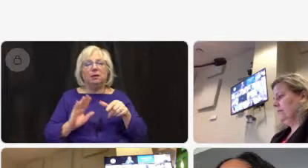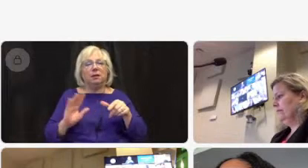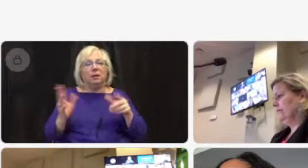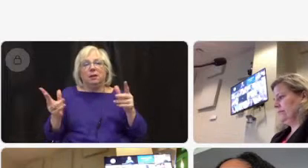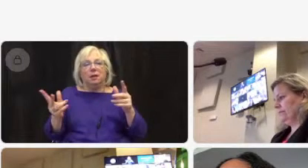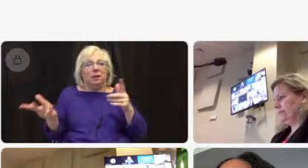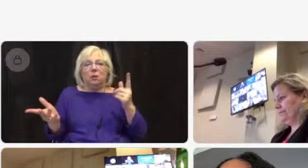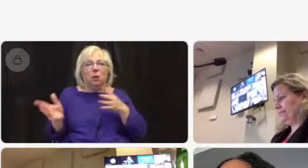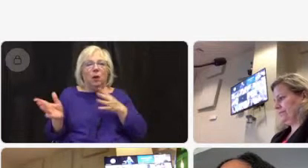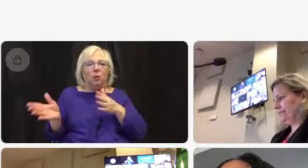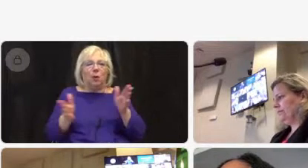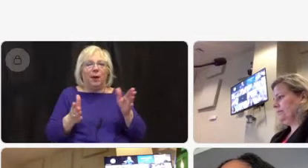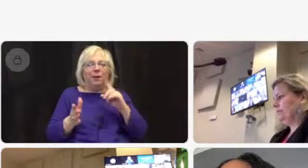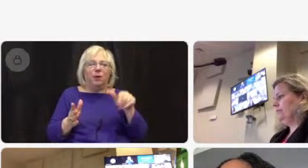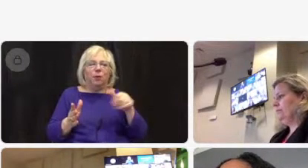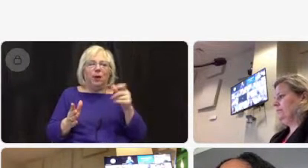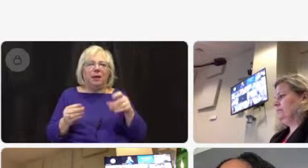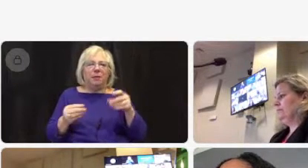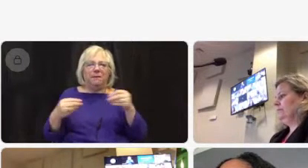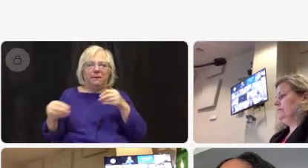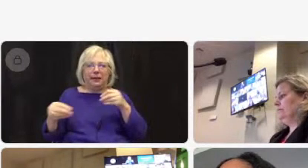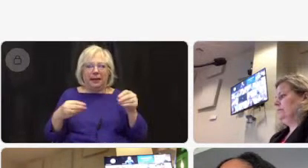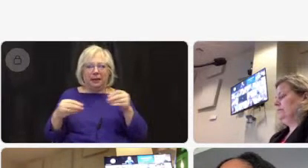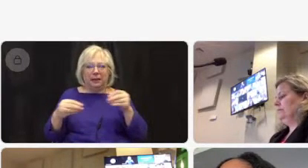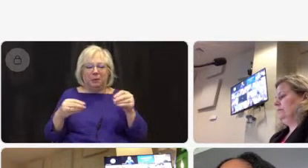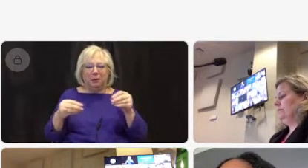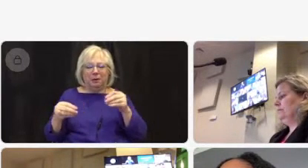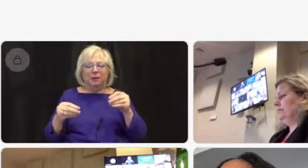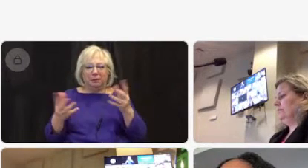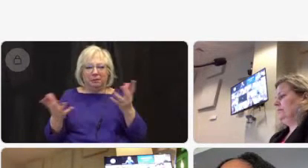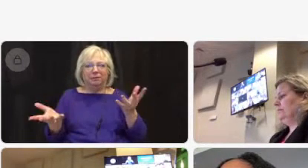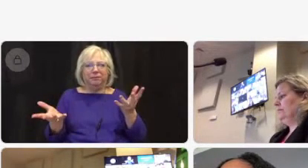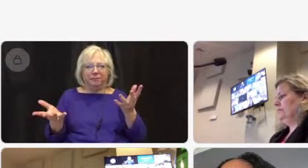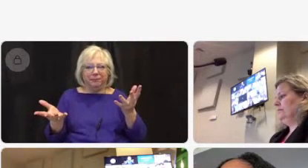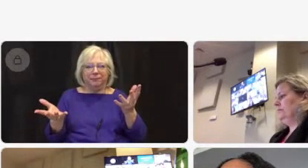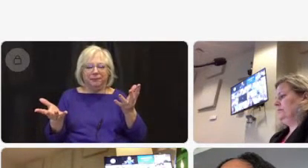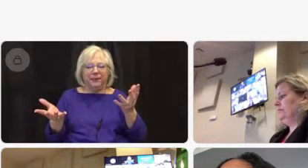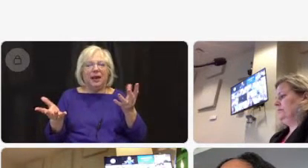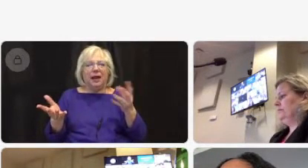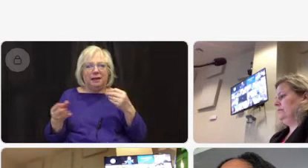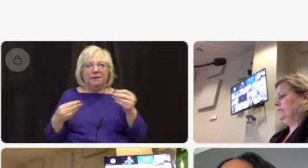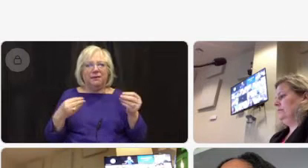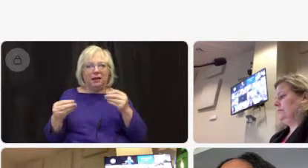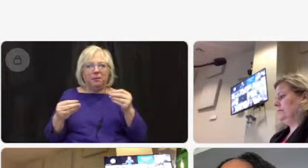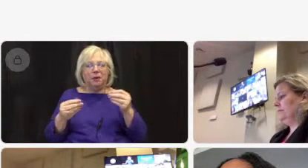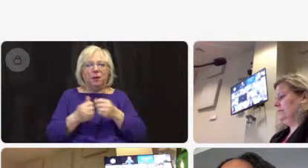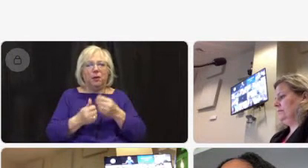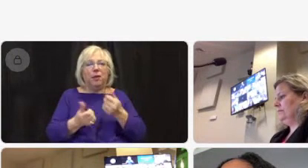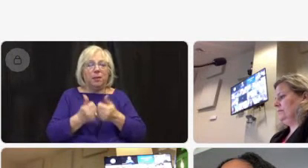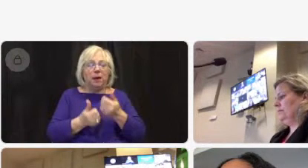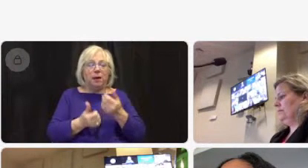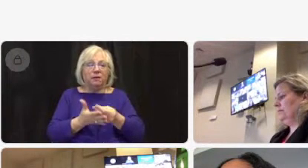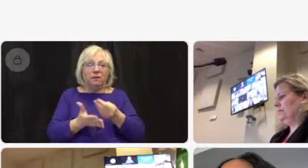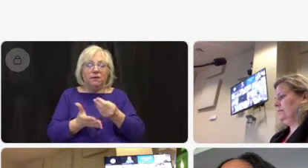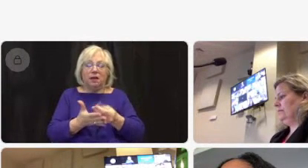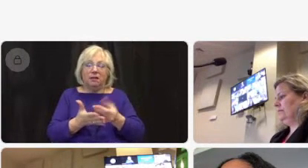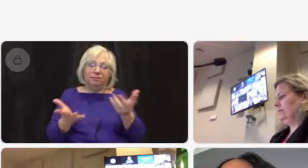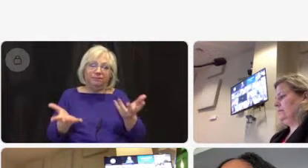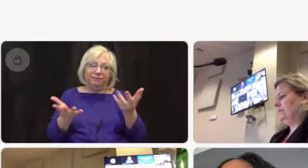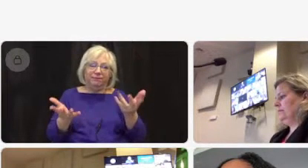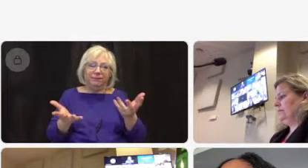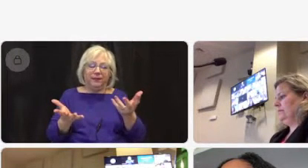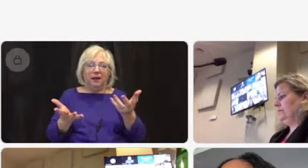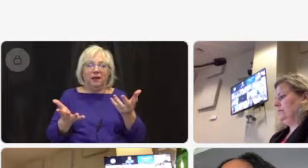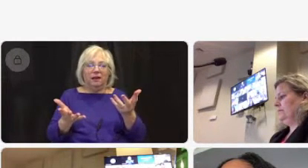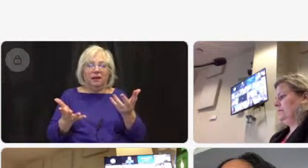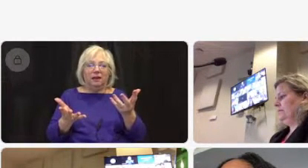the other, I think we've got to be flexible. And this is, the flexibility within those funds is we on the